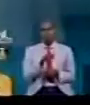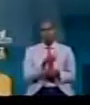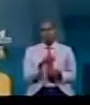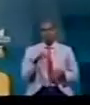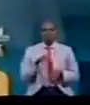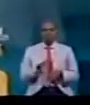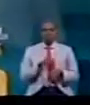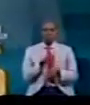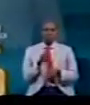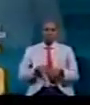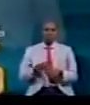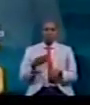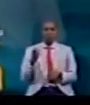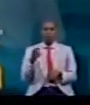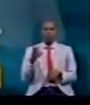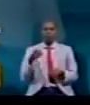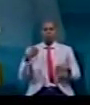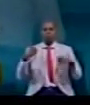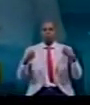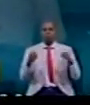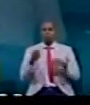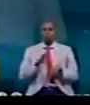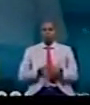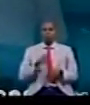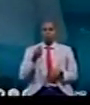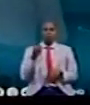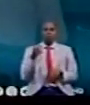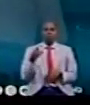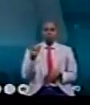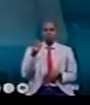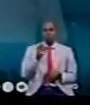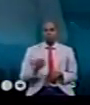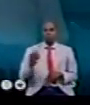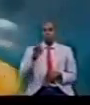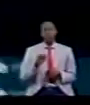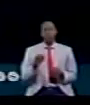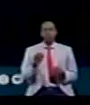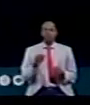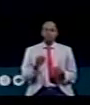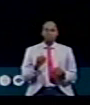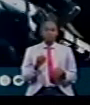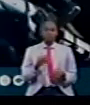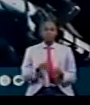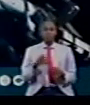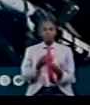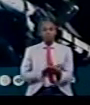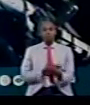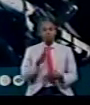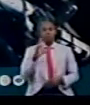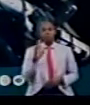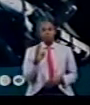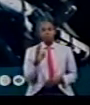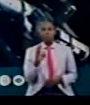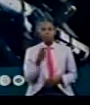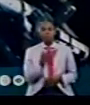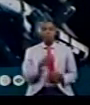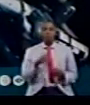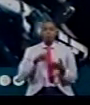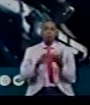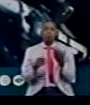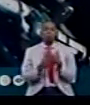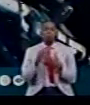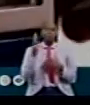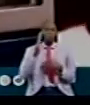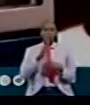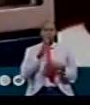teenagers, against our young people, against our beloved brothers and sisters, we want to pray. Oh Lord,